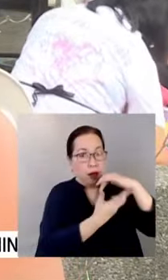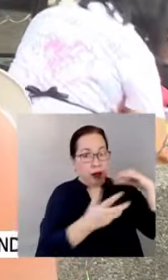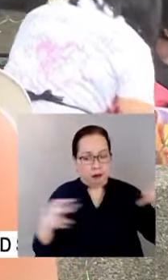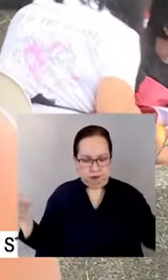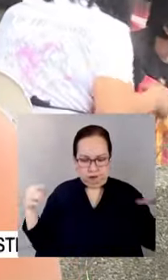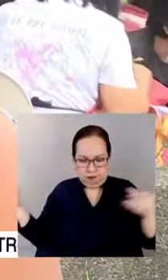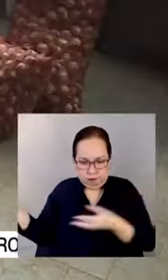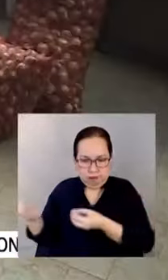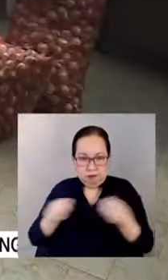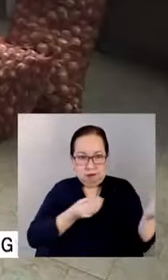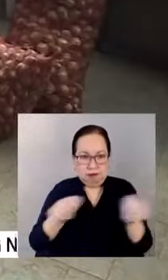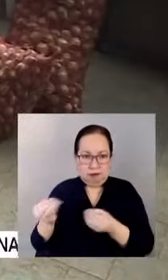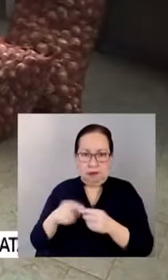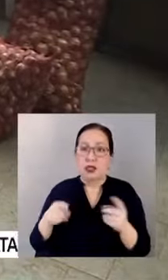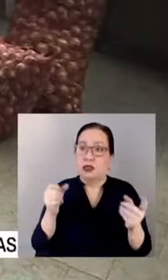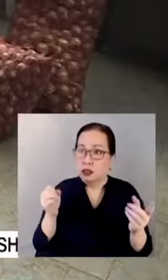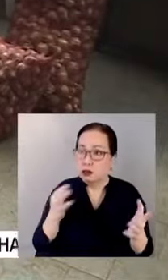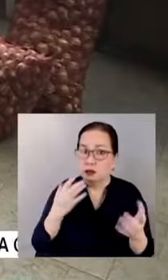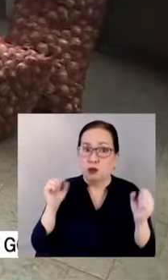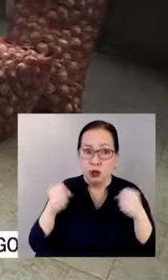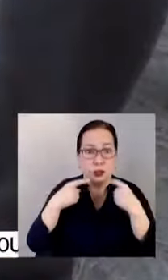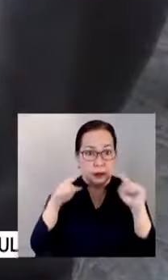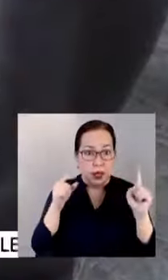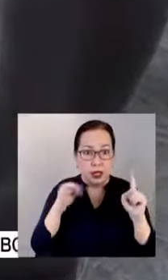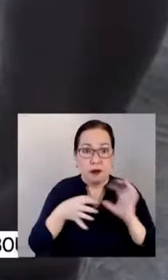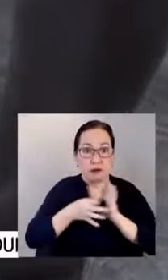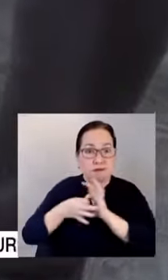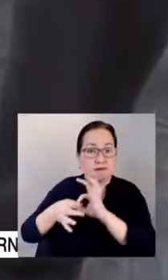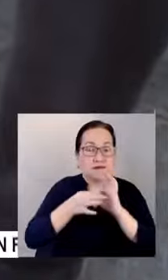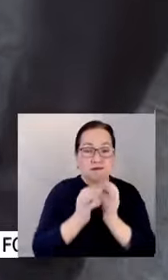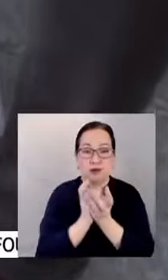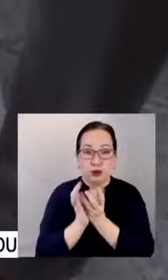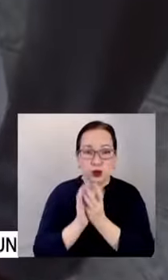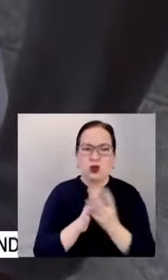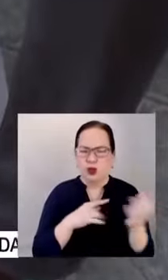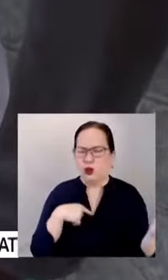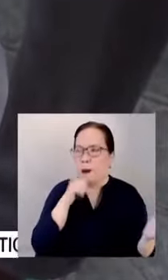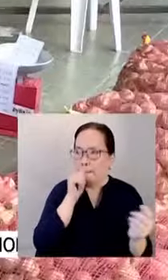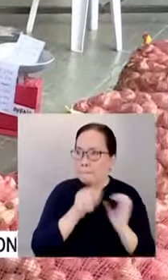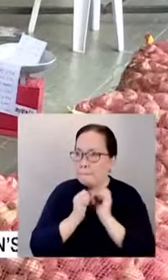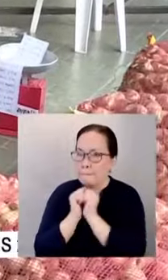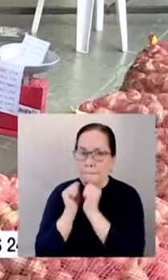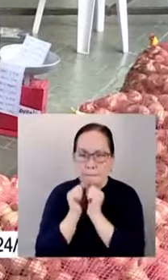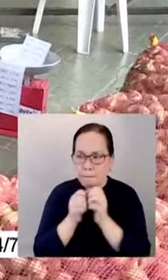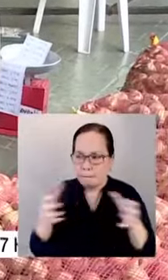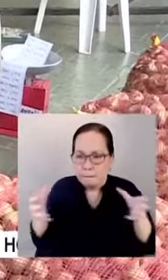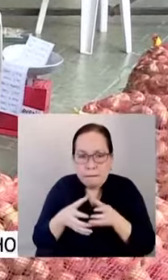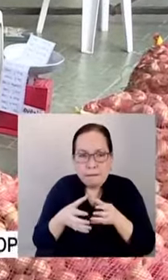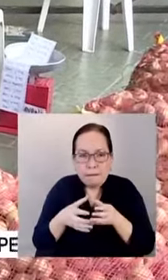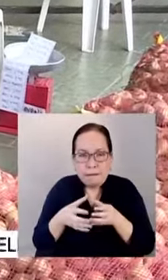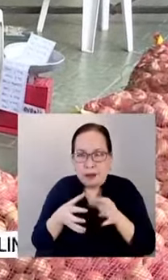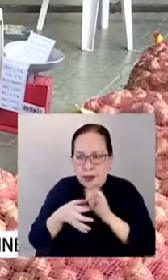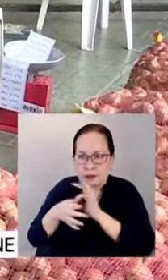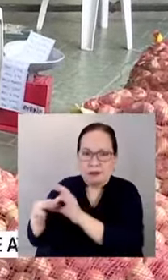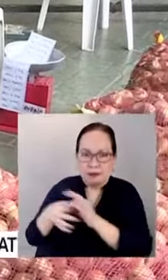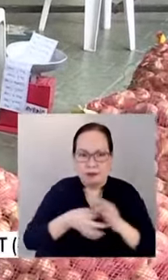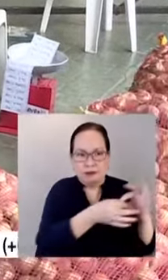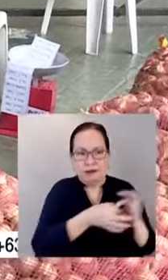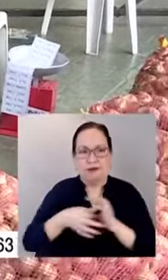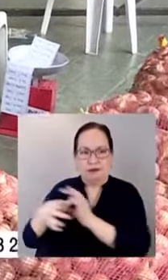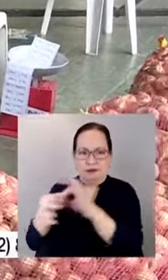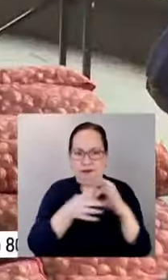a community working together as a team. So teamwork talaga tong nangyari na to. So ito yung tinatawag natin